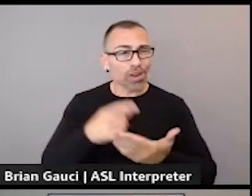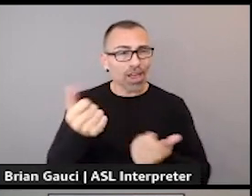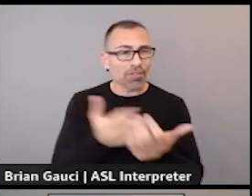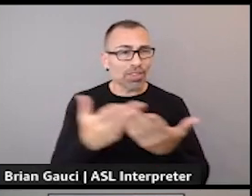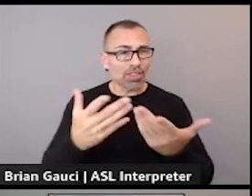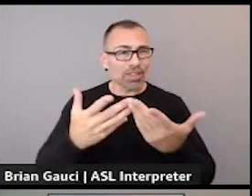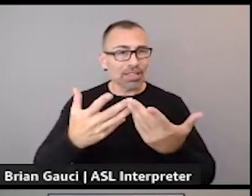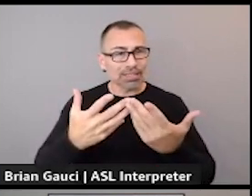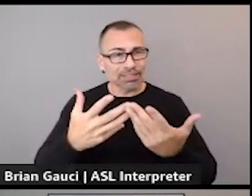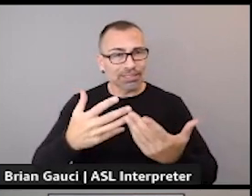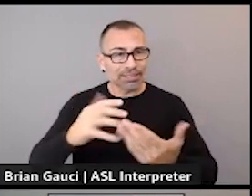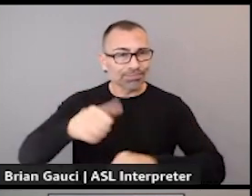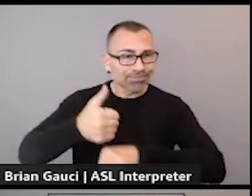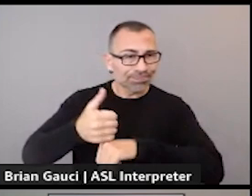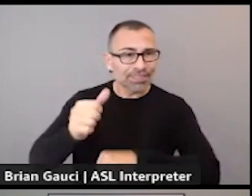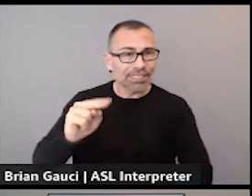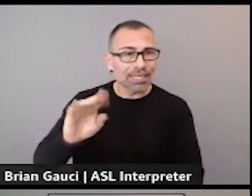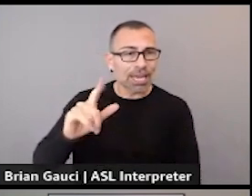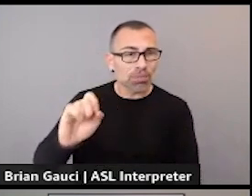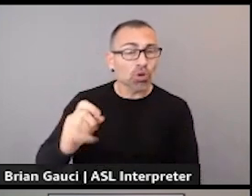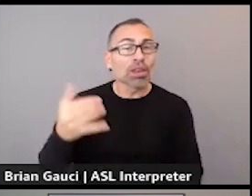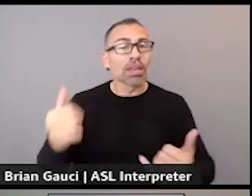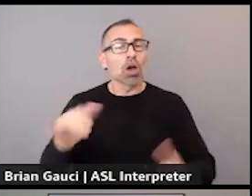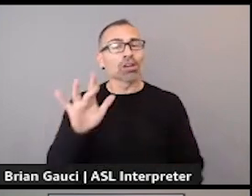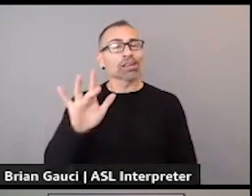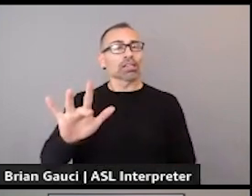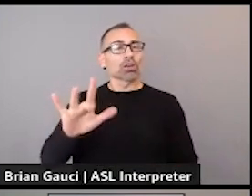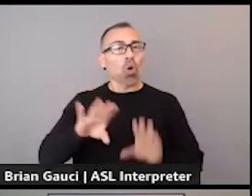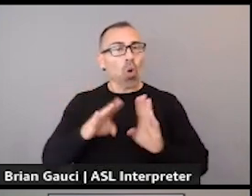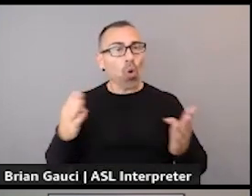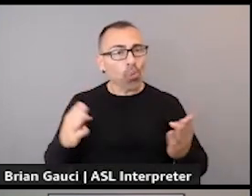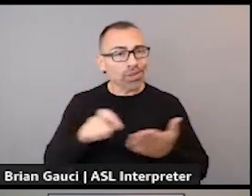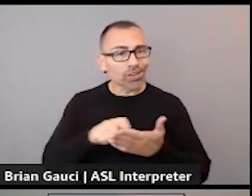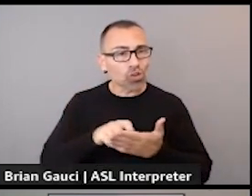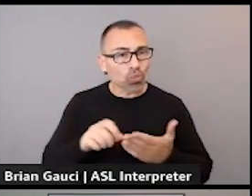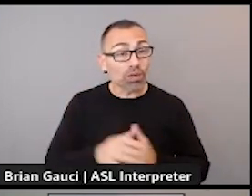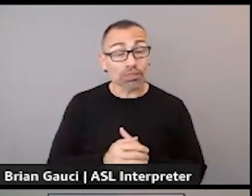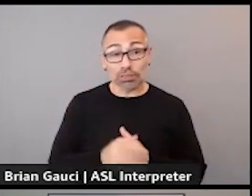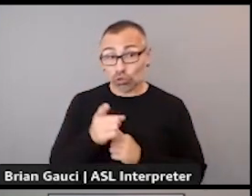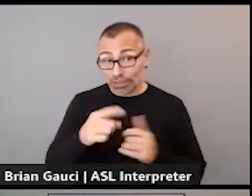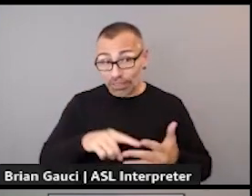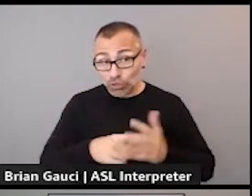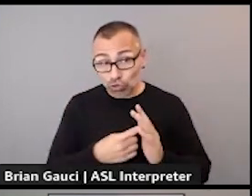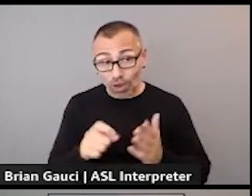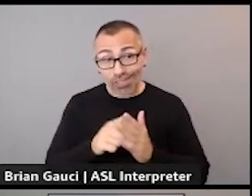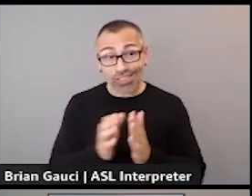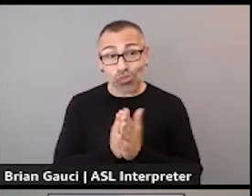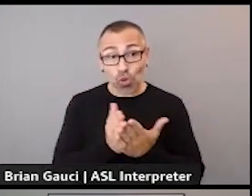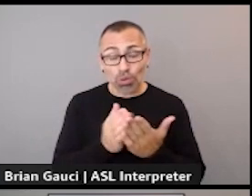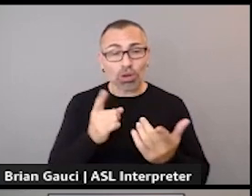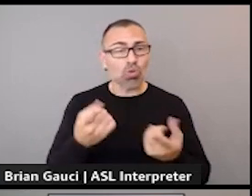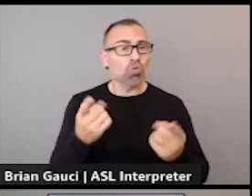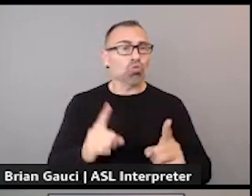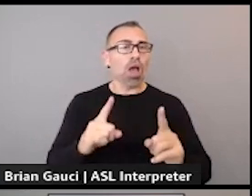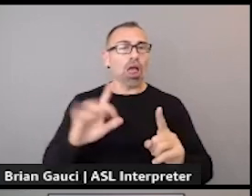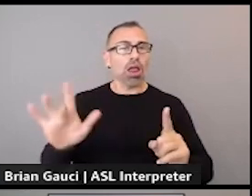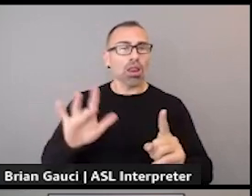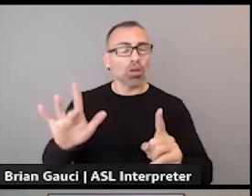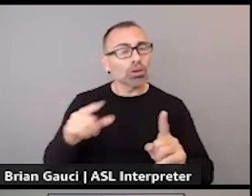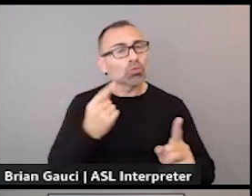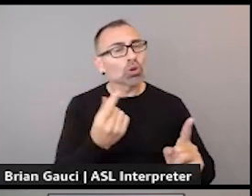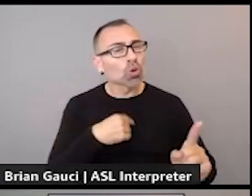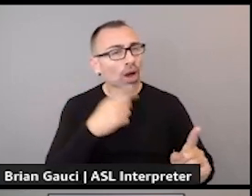not the technology will advance, and some physicists are saying no, that it won't. But we have some questions about qubits. Like what's a qubit, and how does that